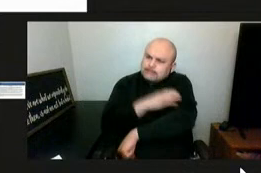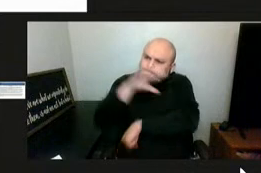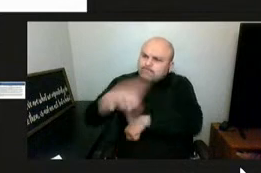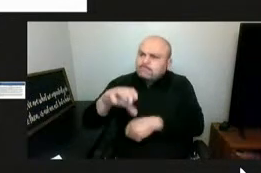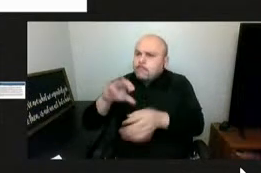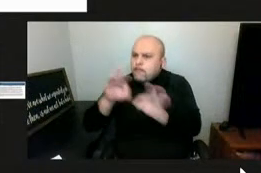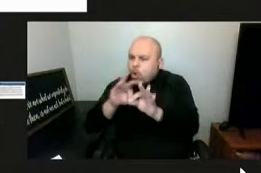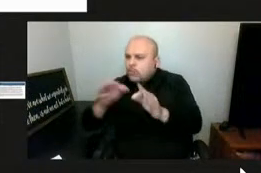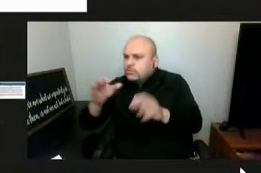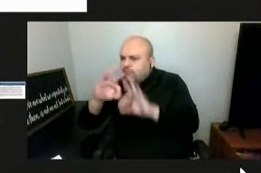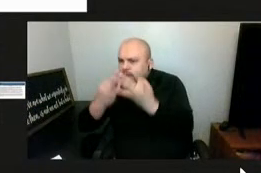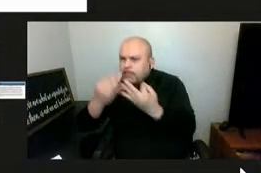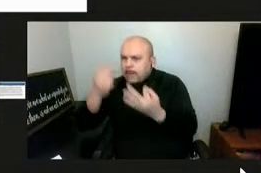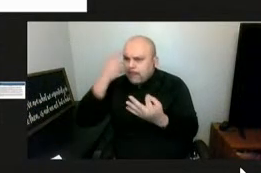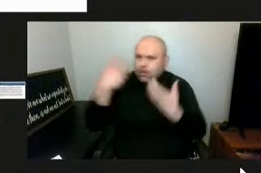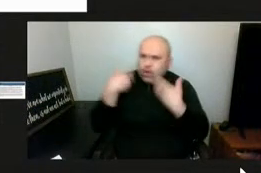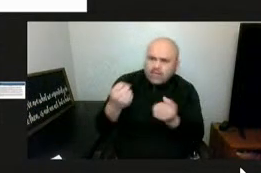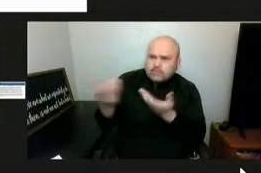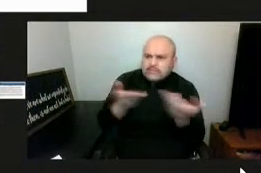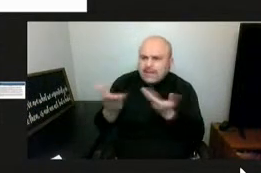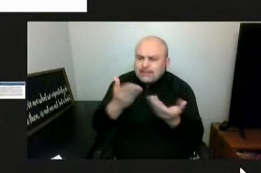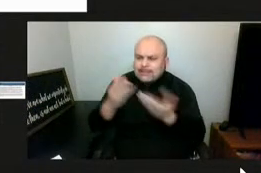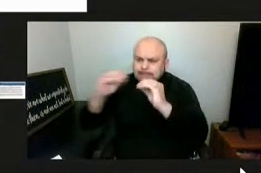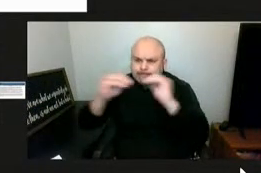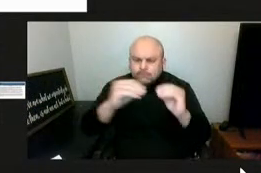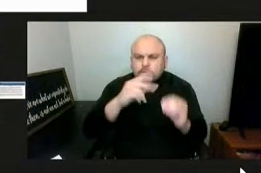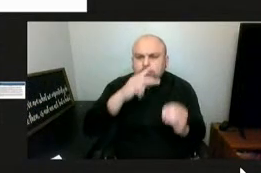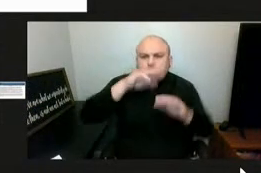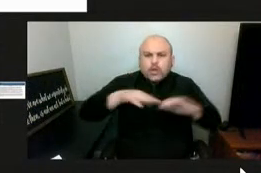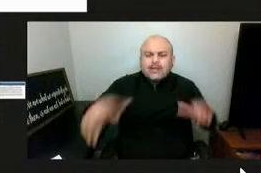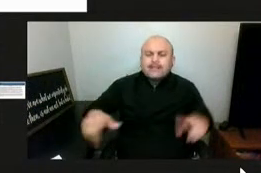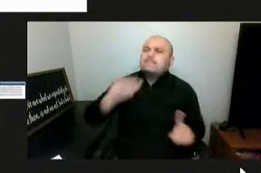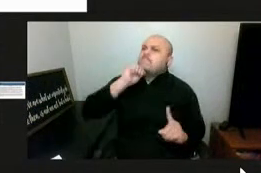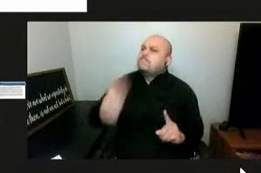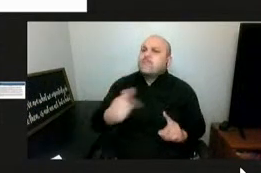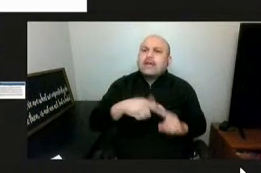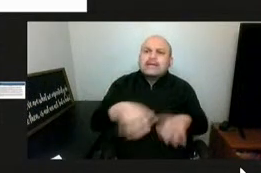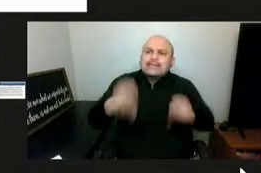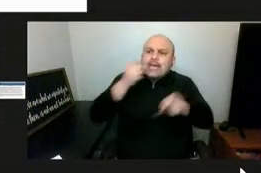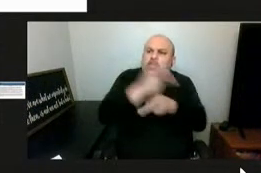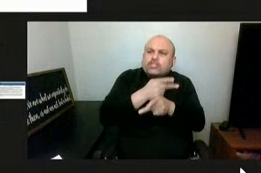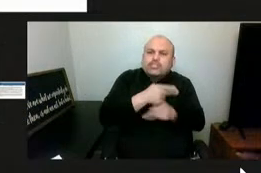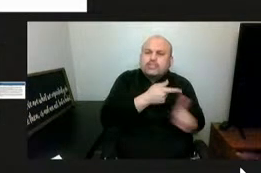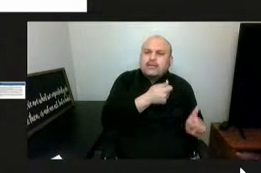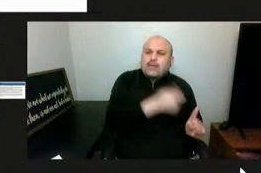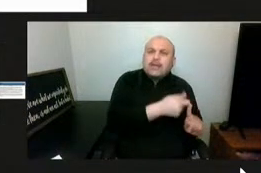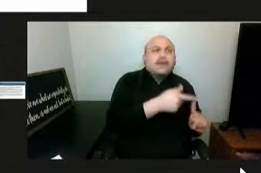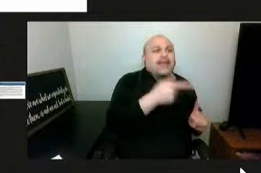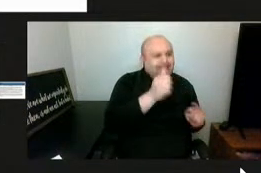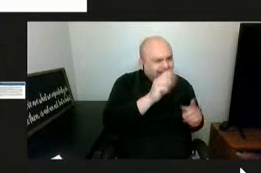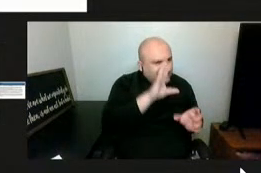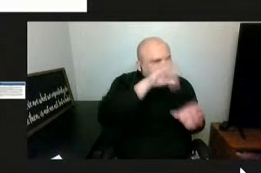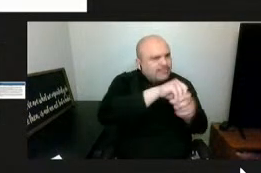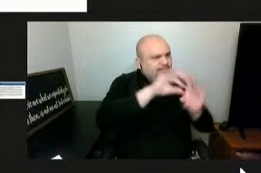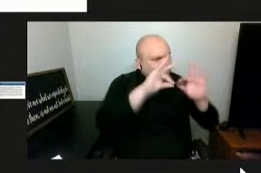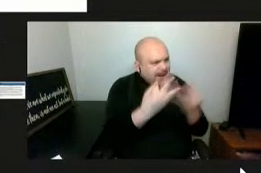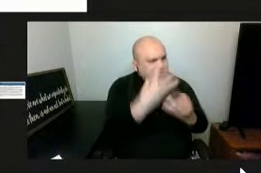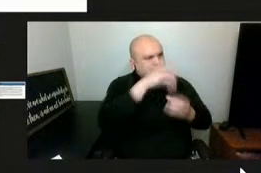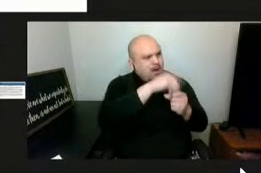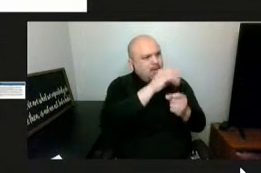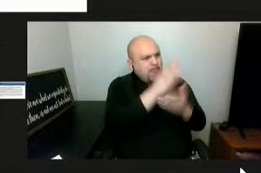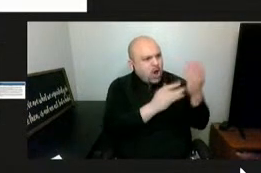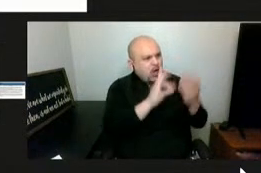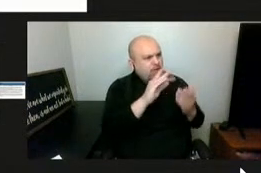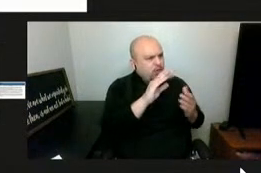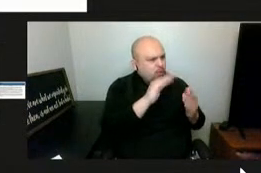family mental health care services. Children are not taken care of in silos. They are part of families. They are part of communities. And